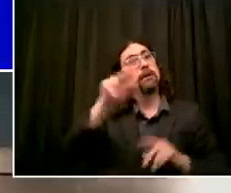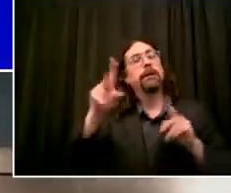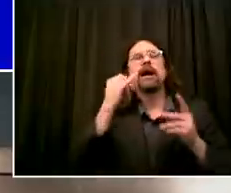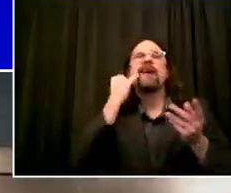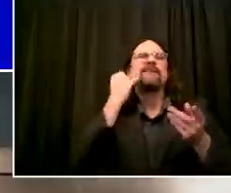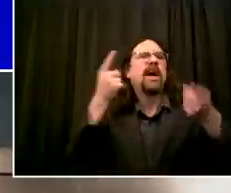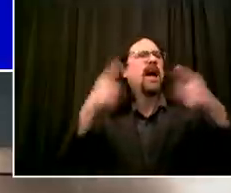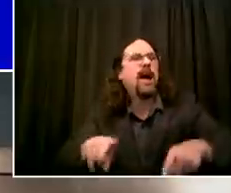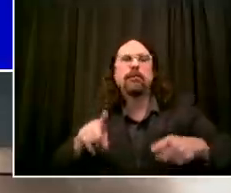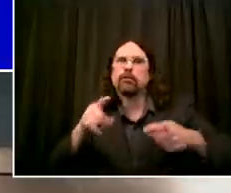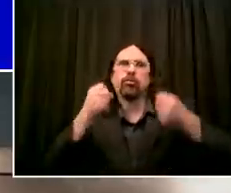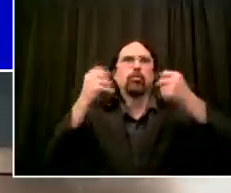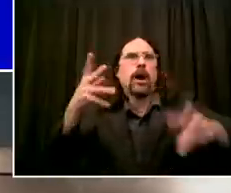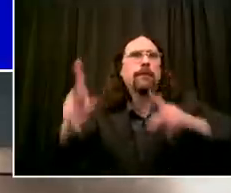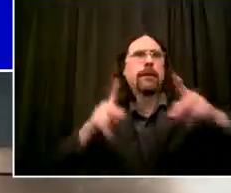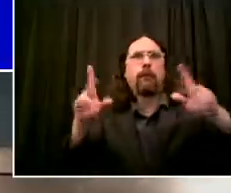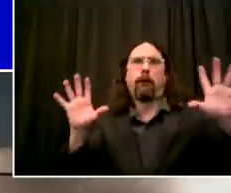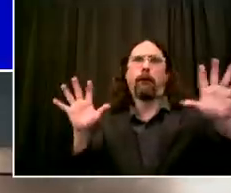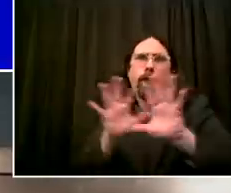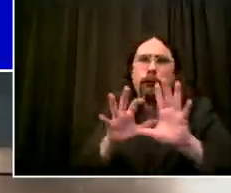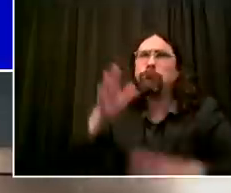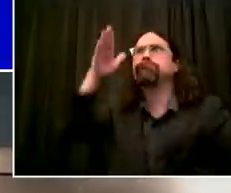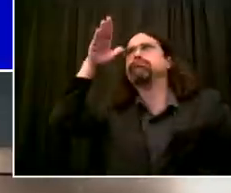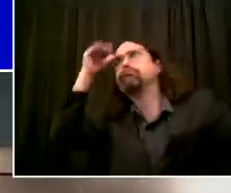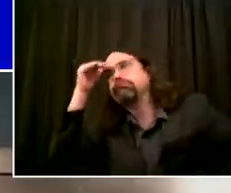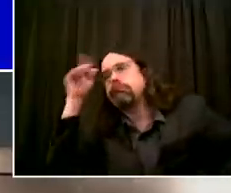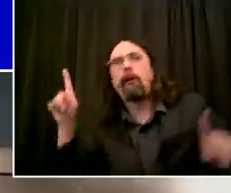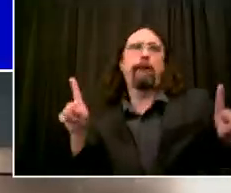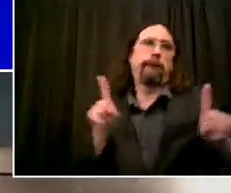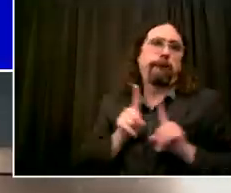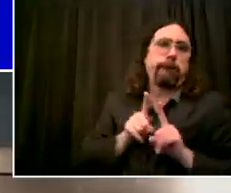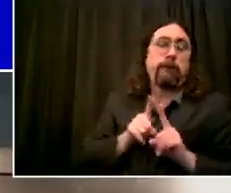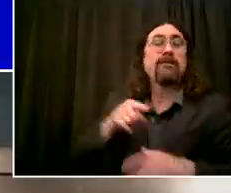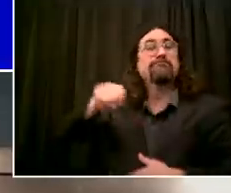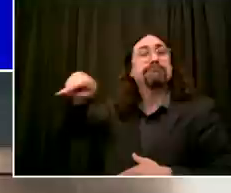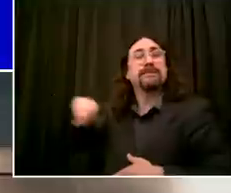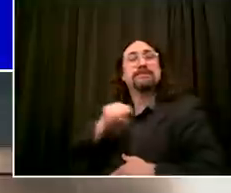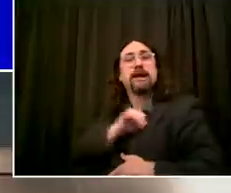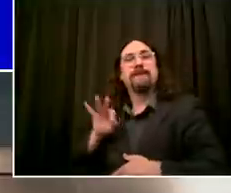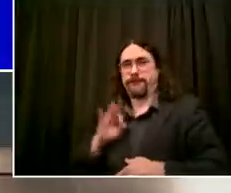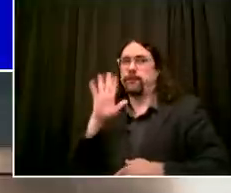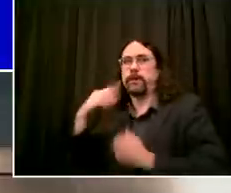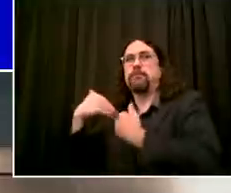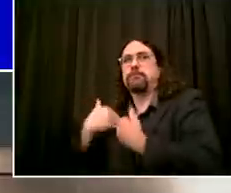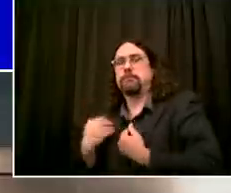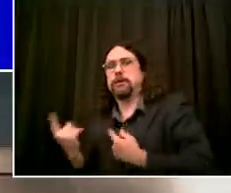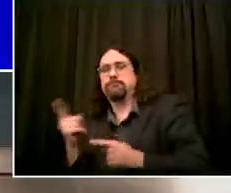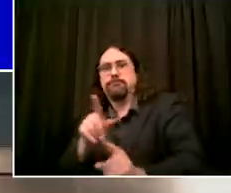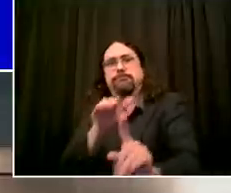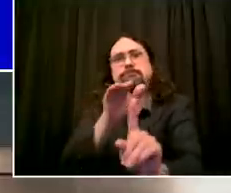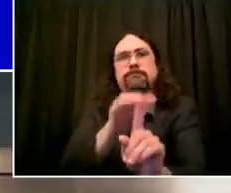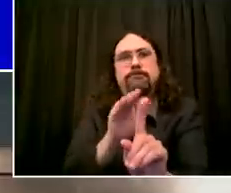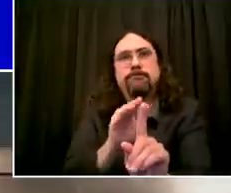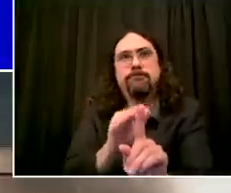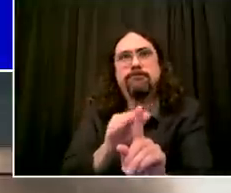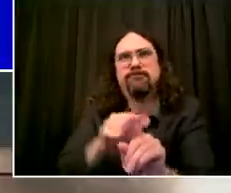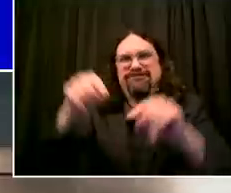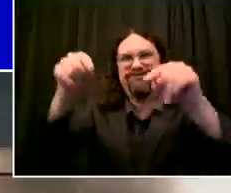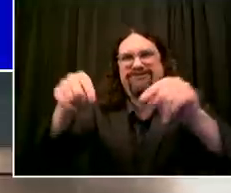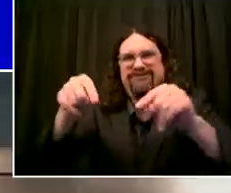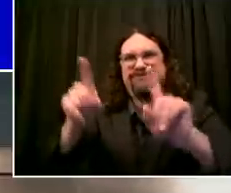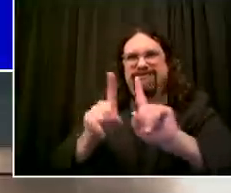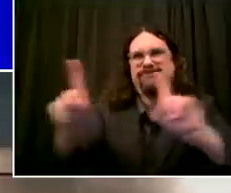to know when to say, we don't want any more people getting on this train right now. We want the train to go by this station until another one comes that's less